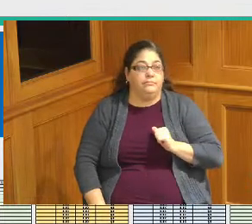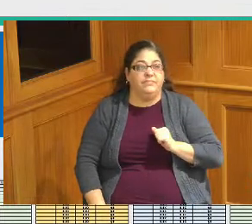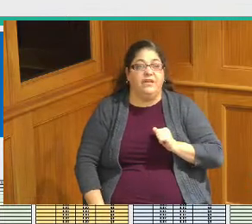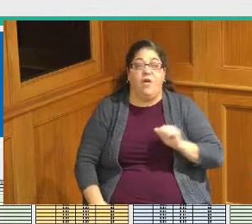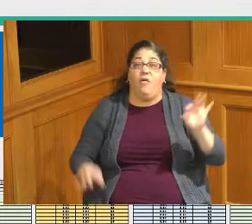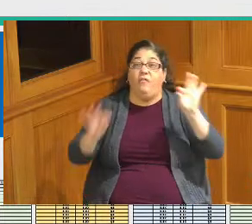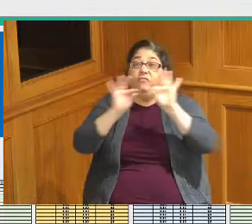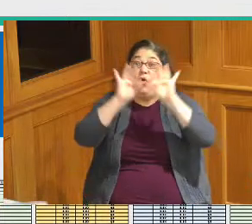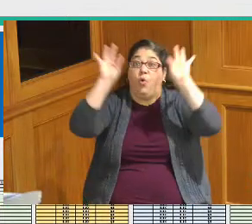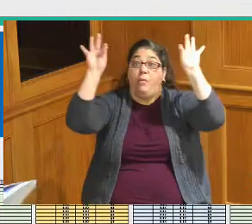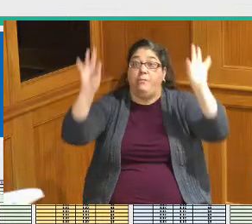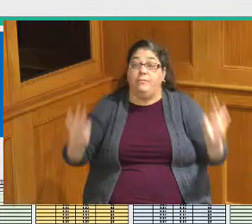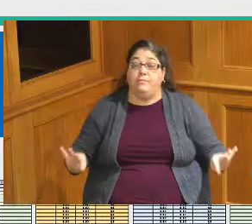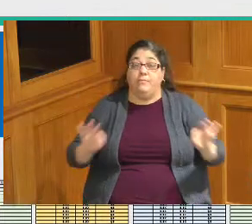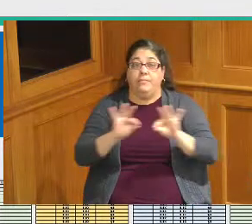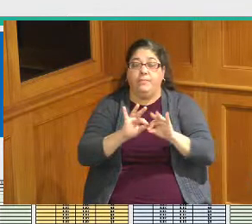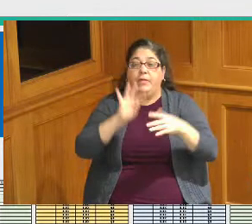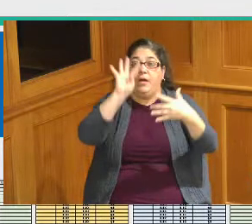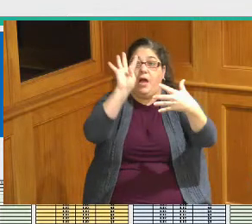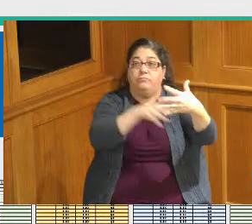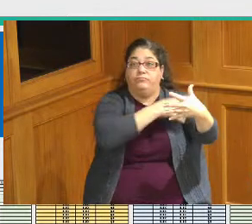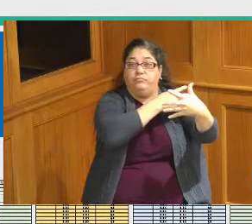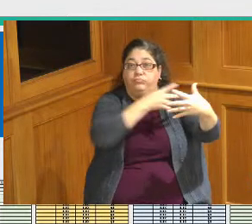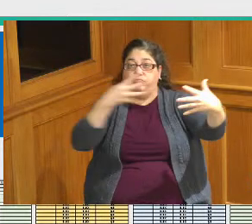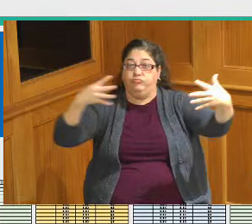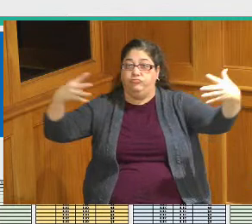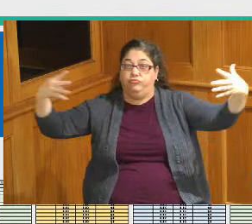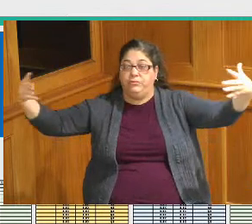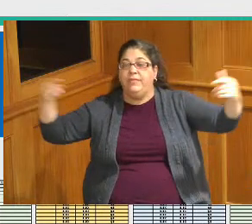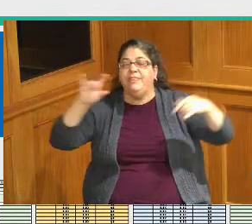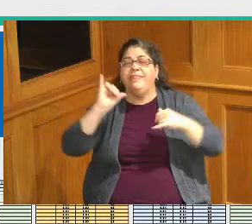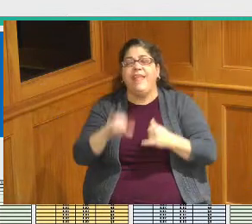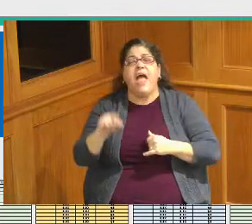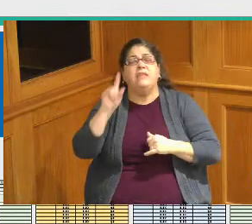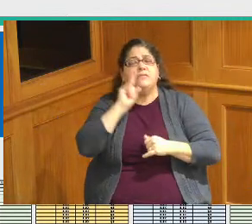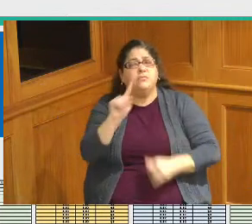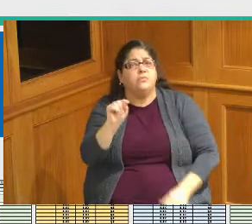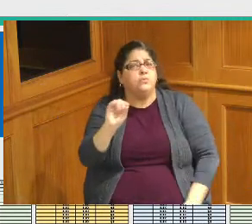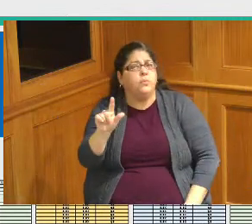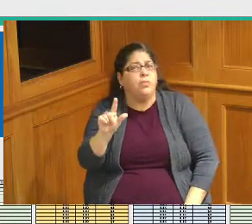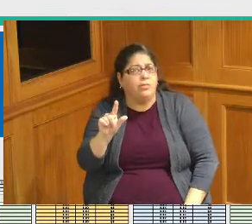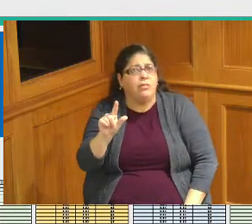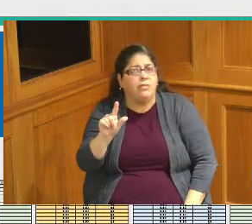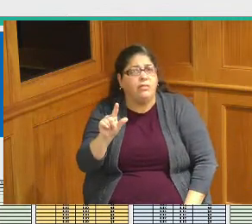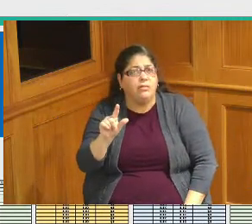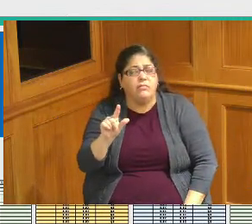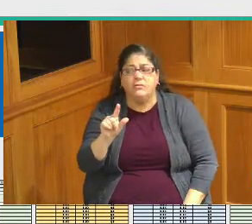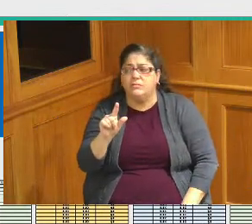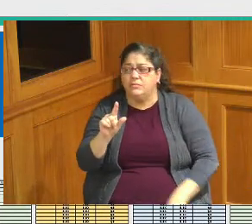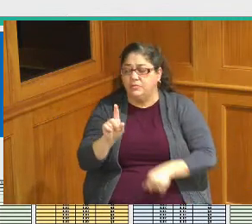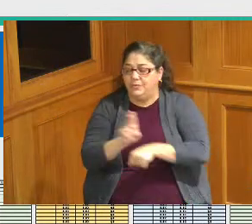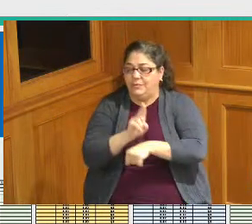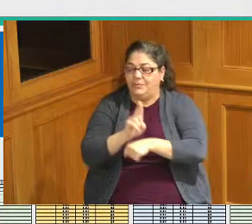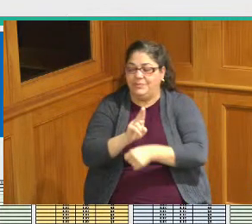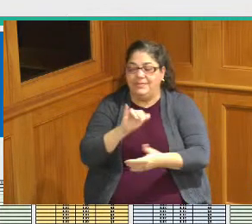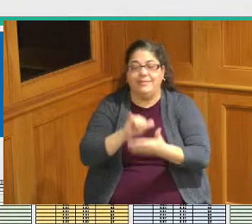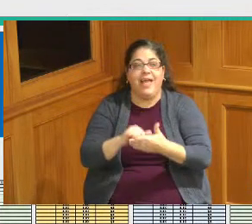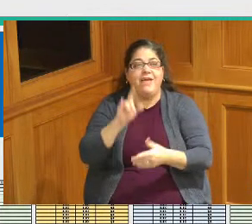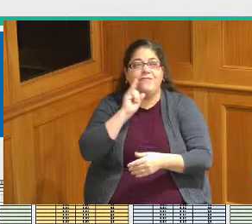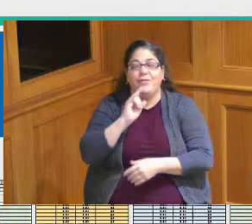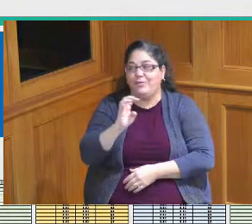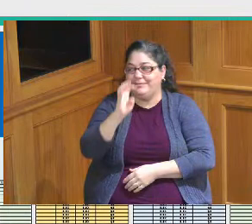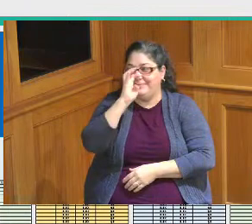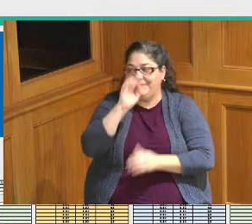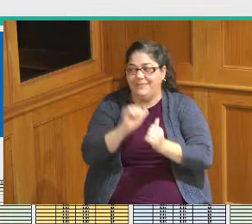Goal setting form, worksheet, and this is a very valuable tool because it's based strictly on the availability data